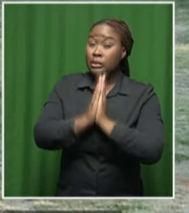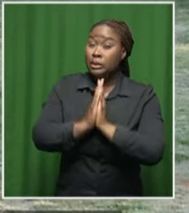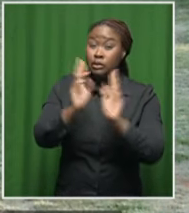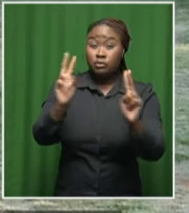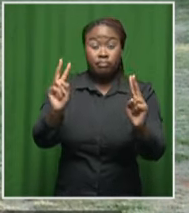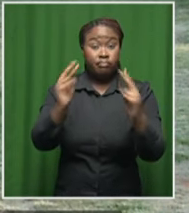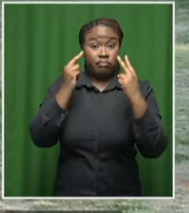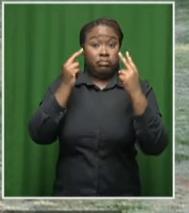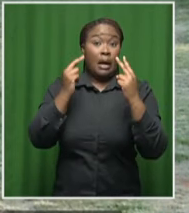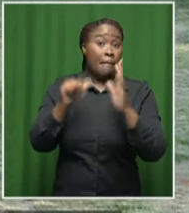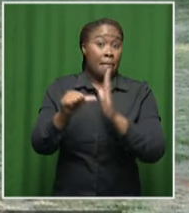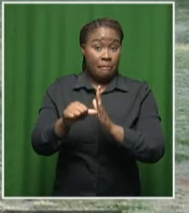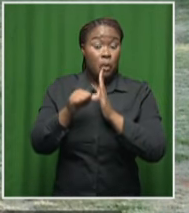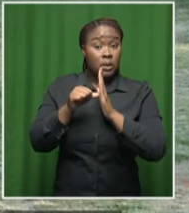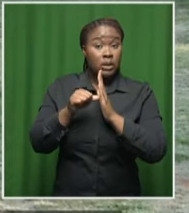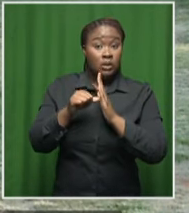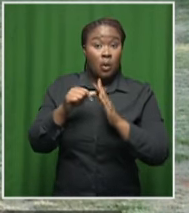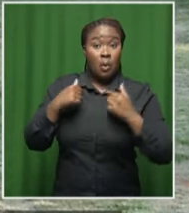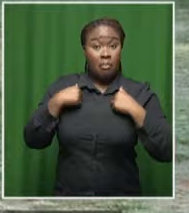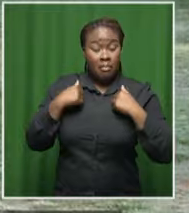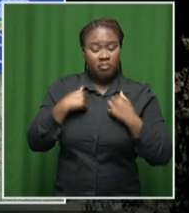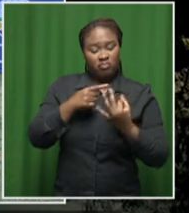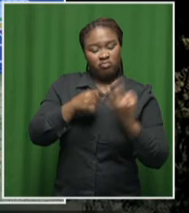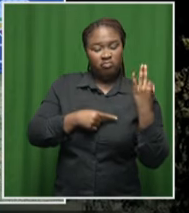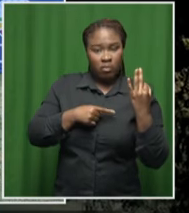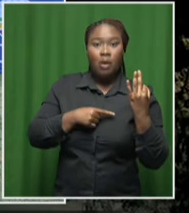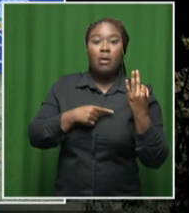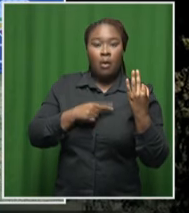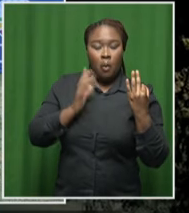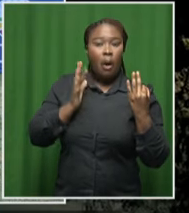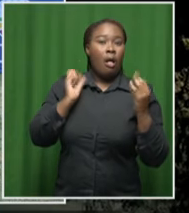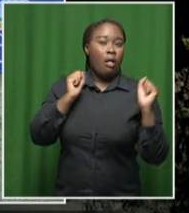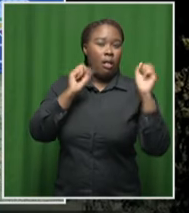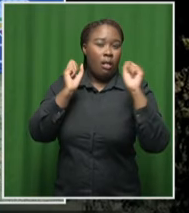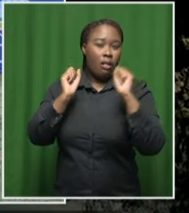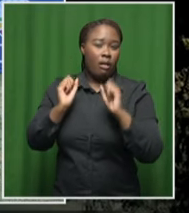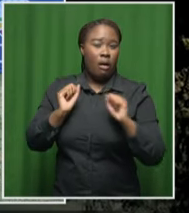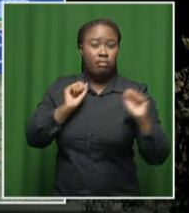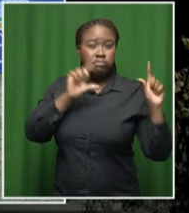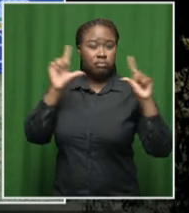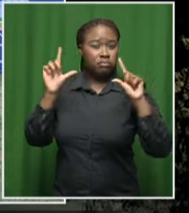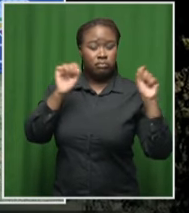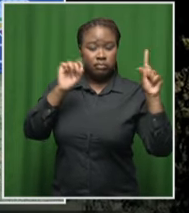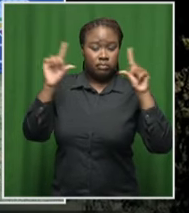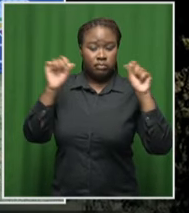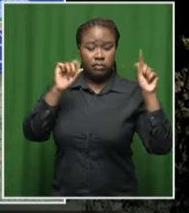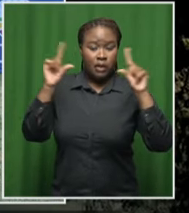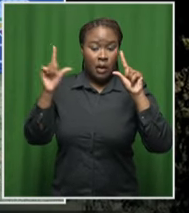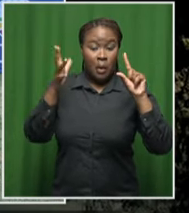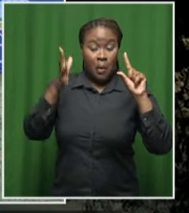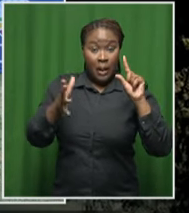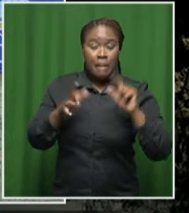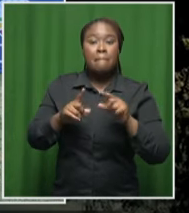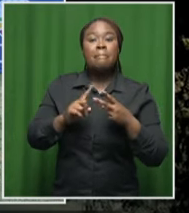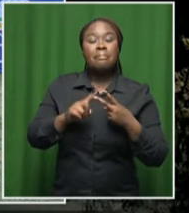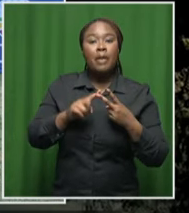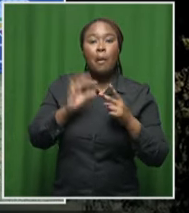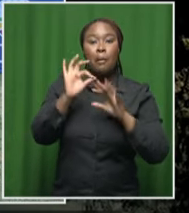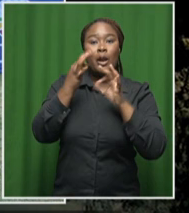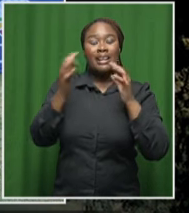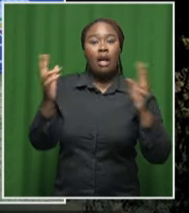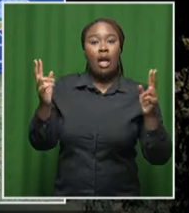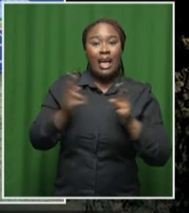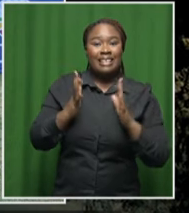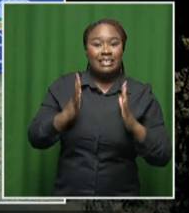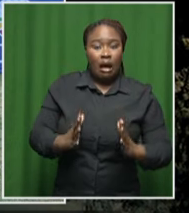tuned as myself, Karima Panga, and Nozintombi Mia will be giving you rolling coverage. We also will be joined by political editor